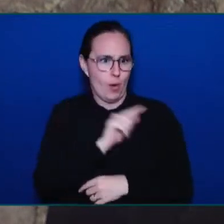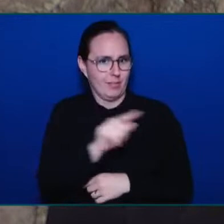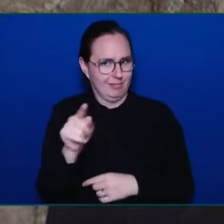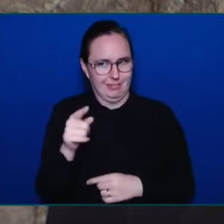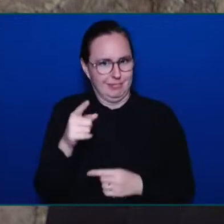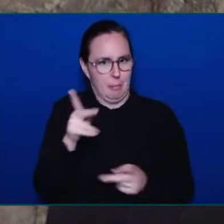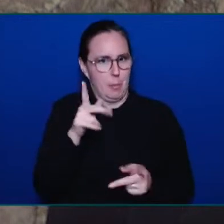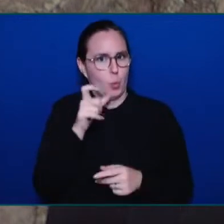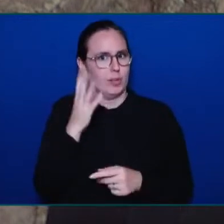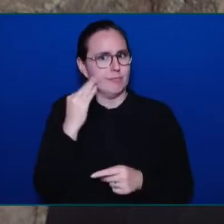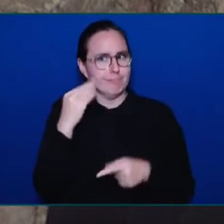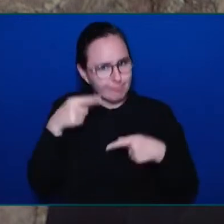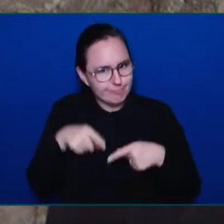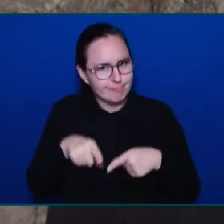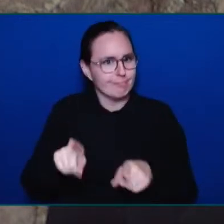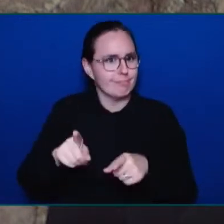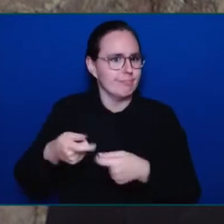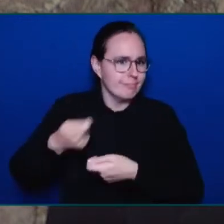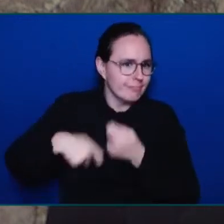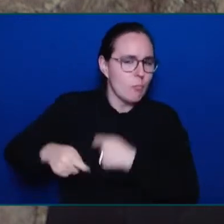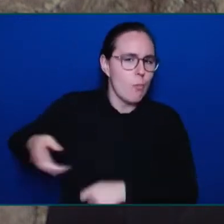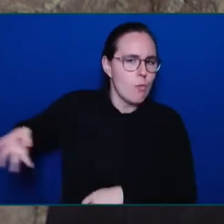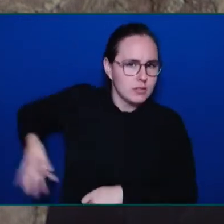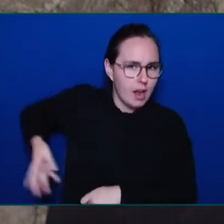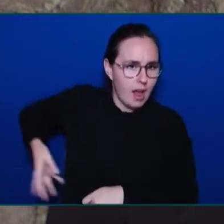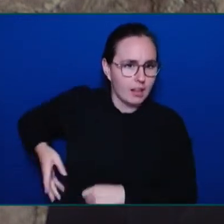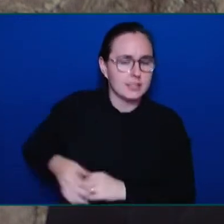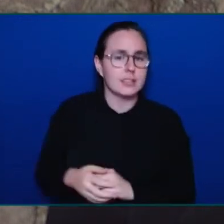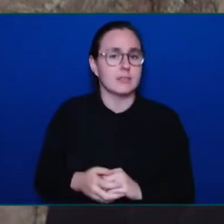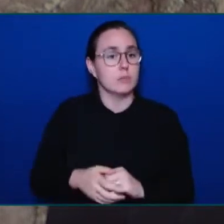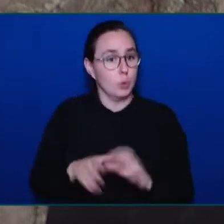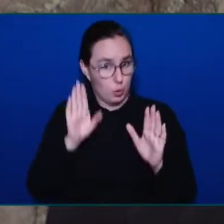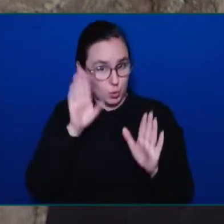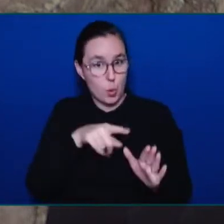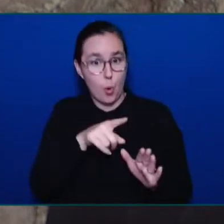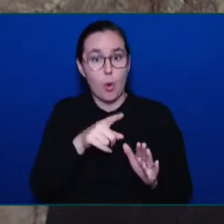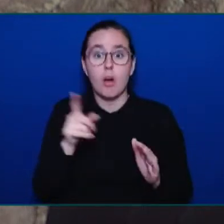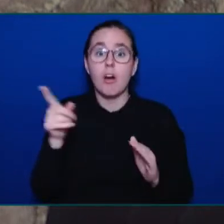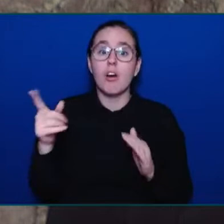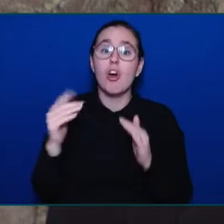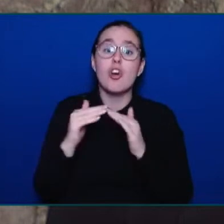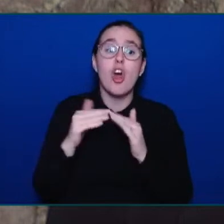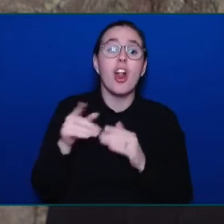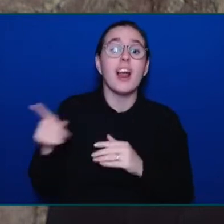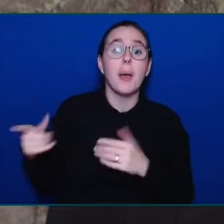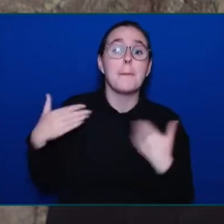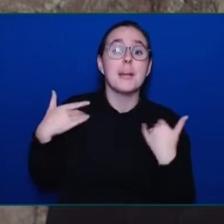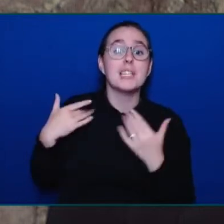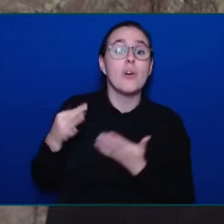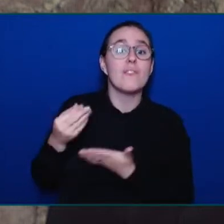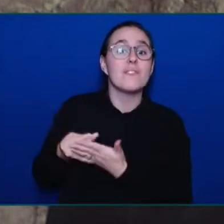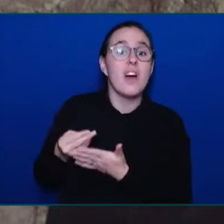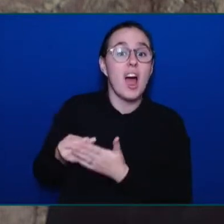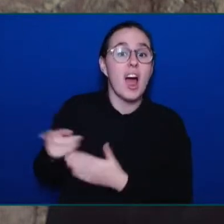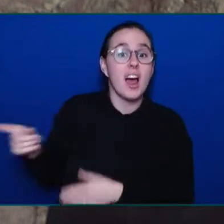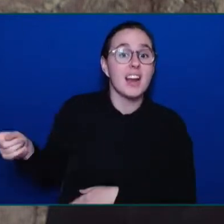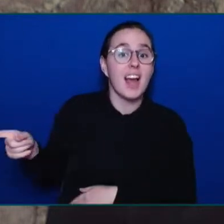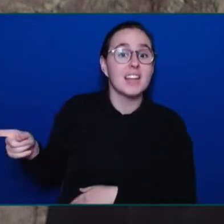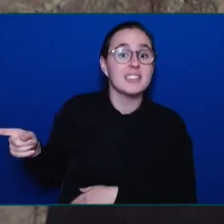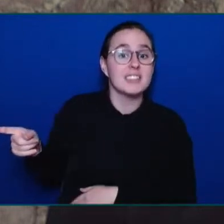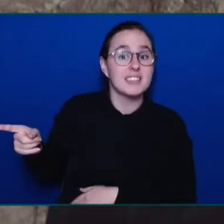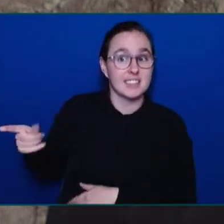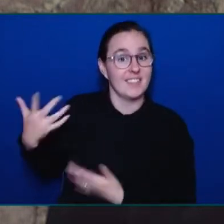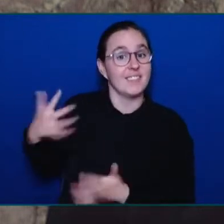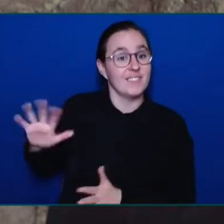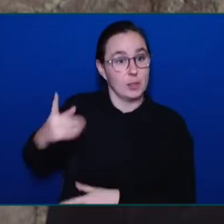colleague, the Minister of Finance, is an organ donor, and we all know people in our community who have done that,